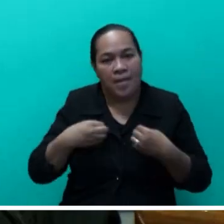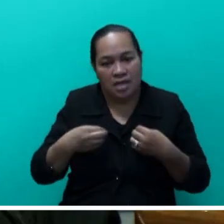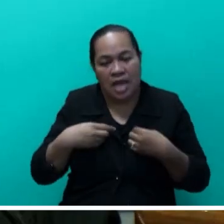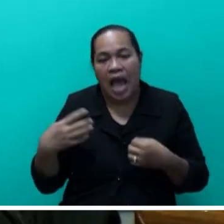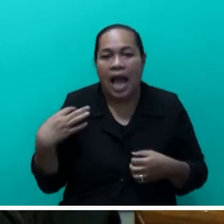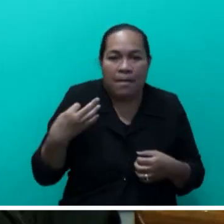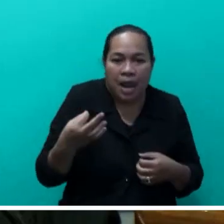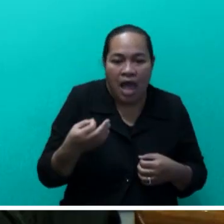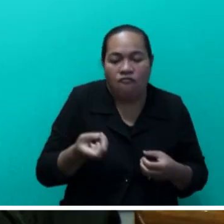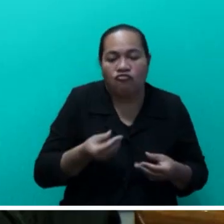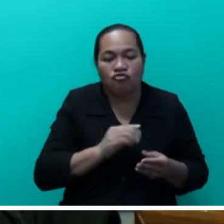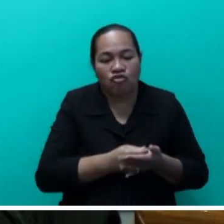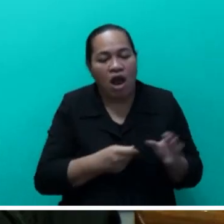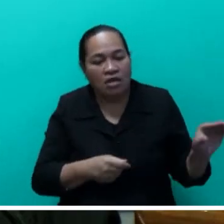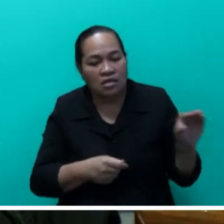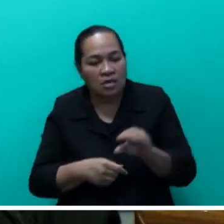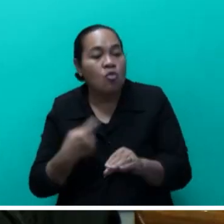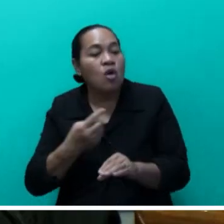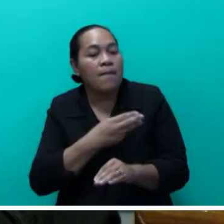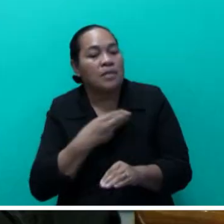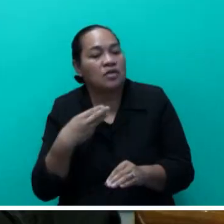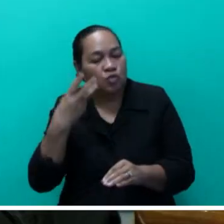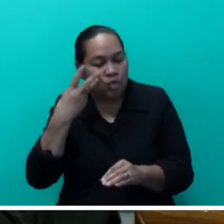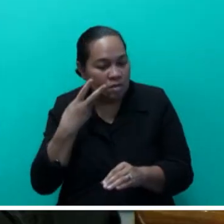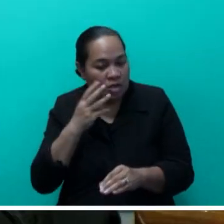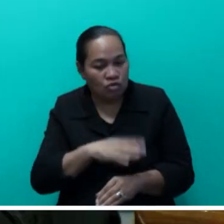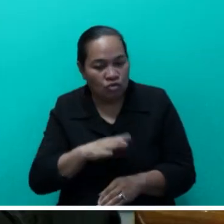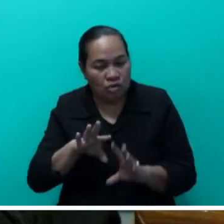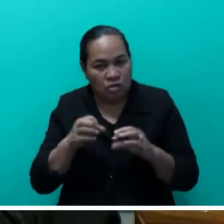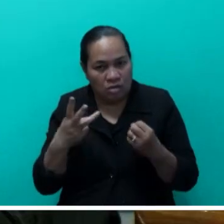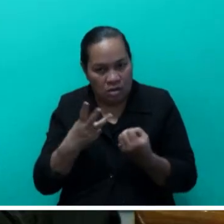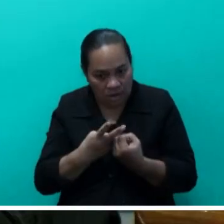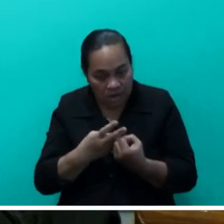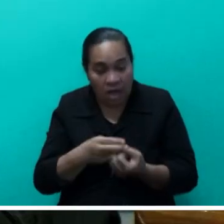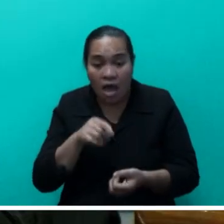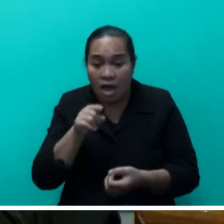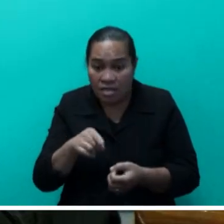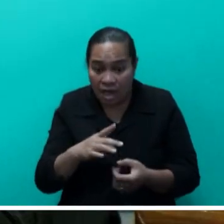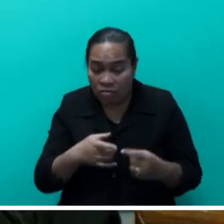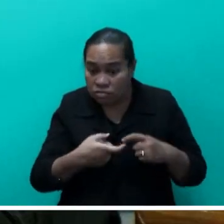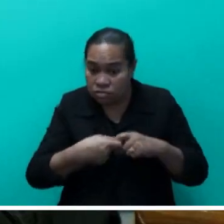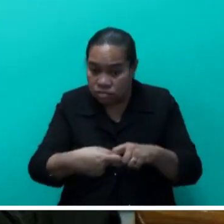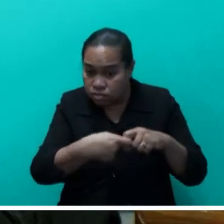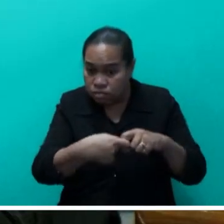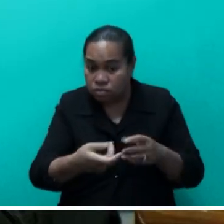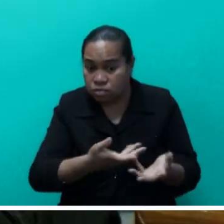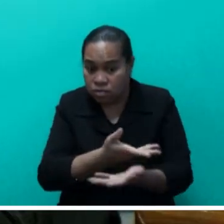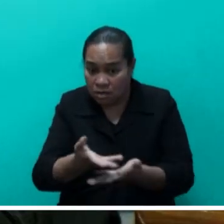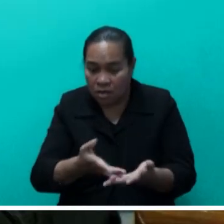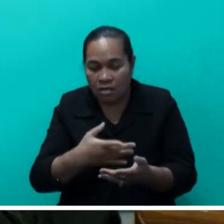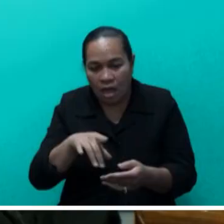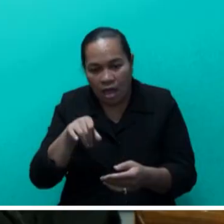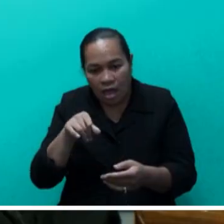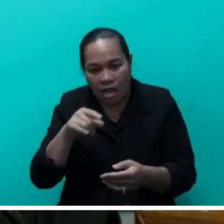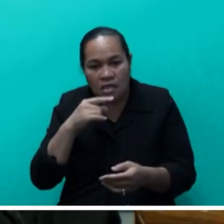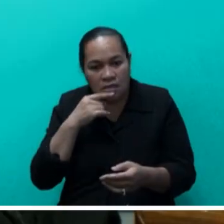grants offered by the Ministry of Women, Children and Social Protection. The engagement and enthusiasm from the community underscored the